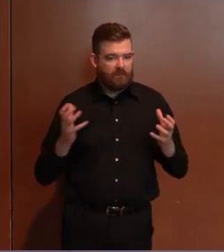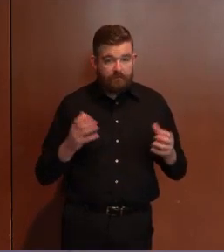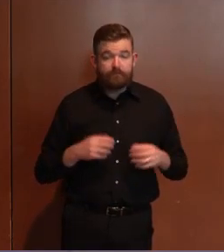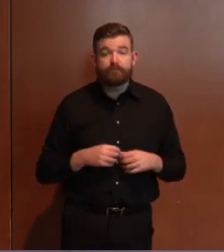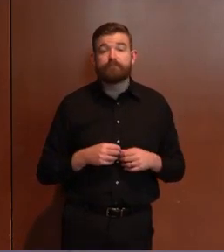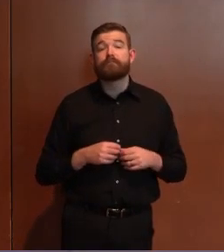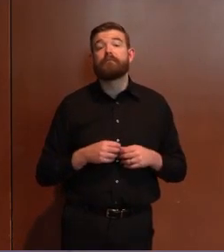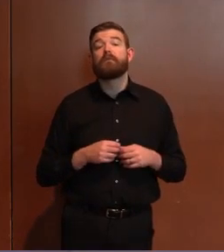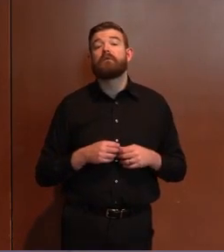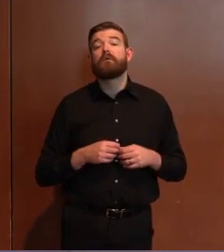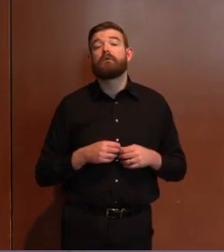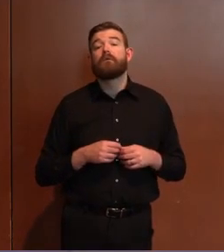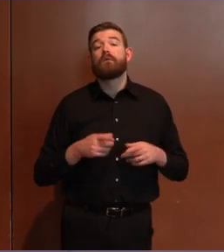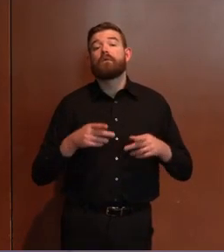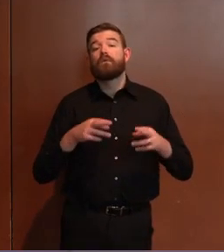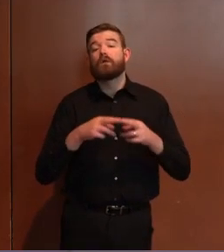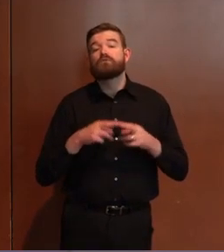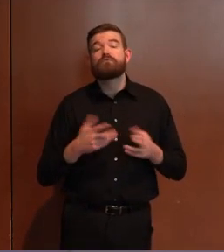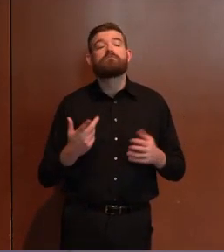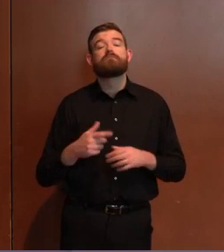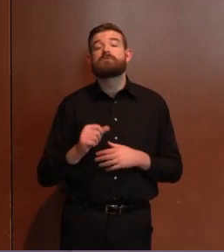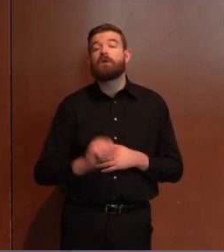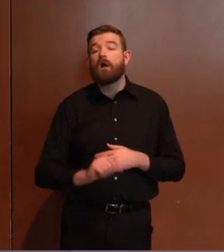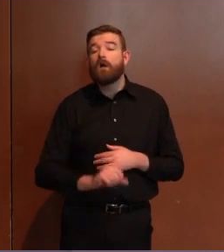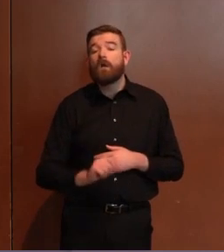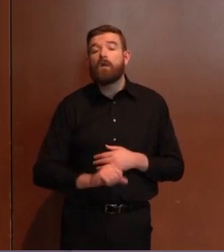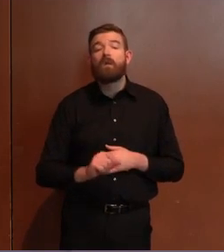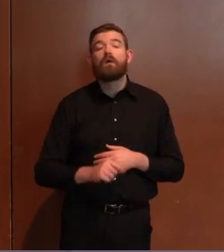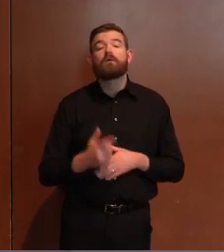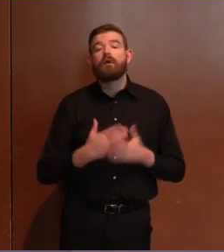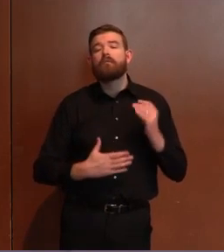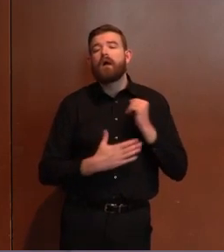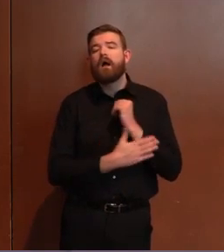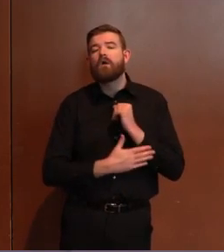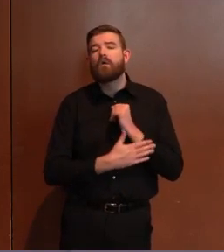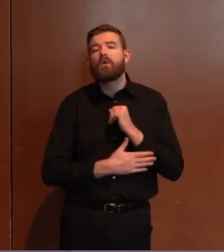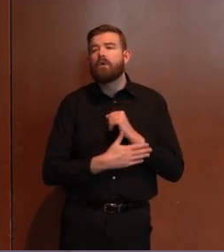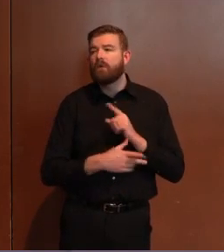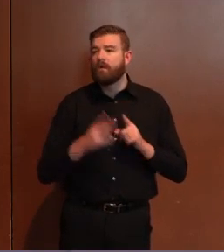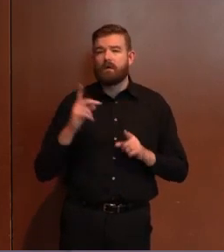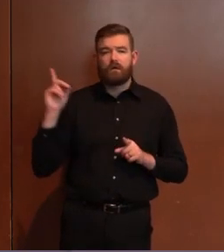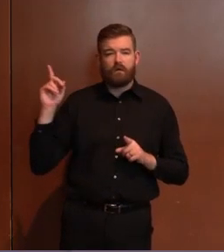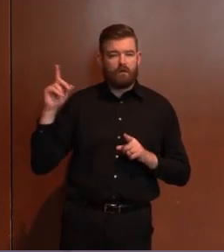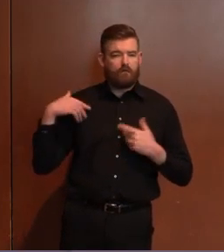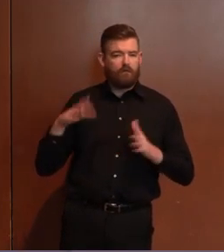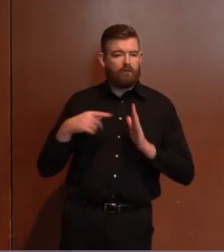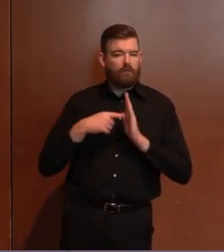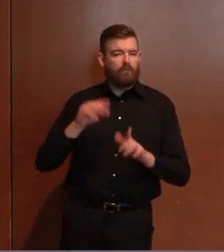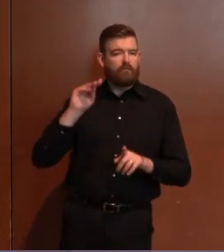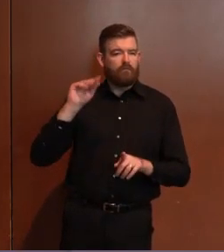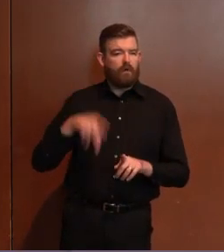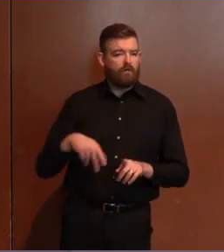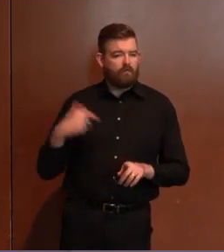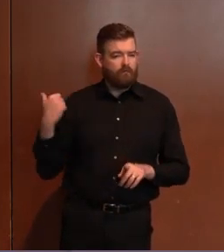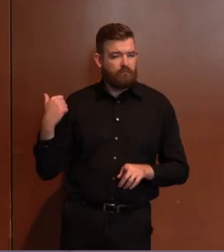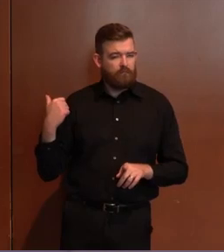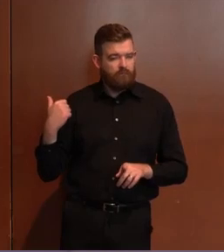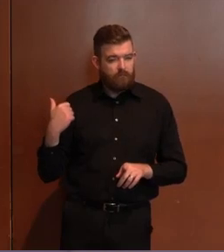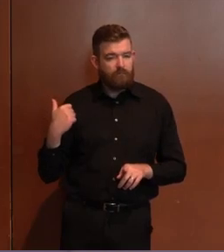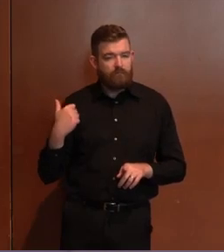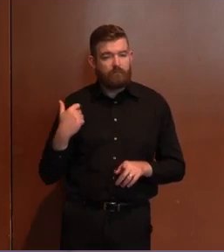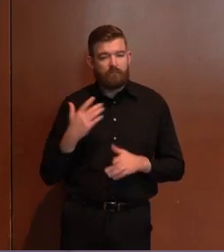The South, while there are certain counties that I showed in that heat map that are hotter but